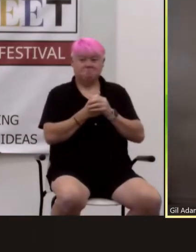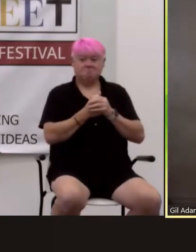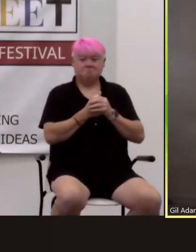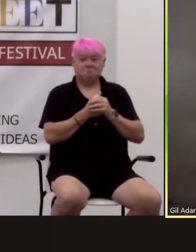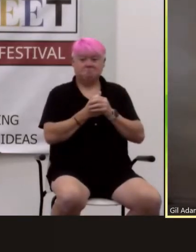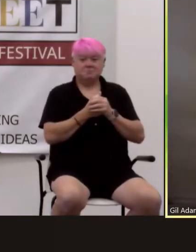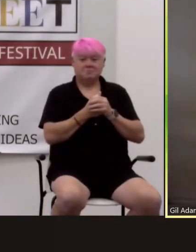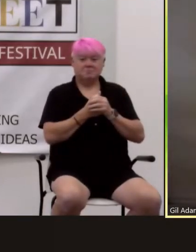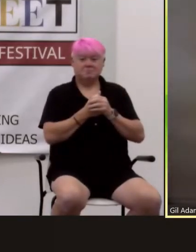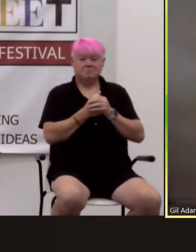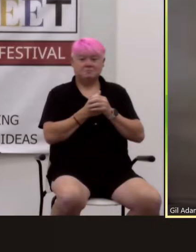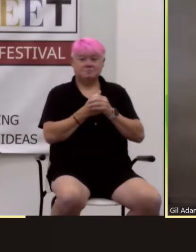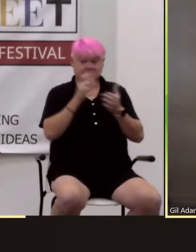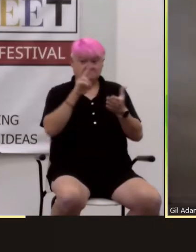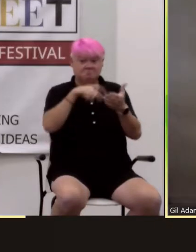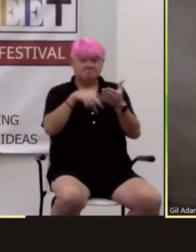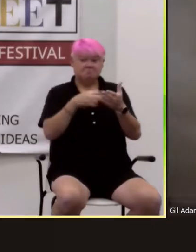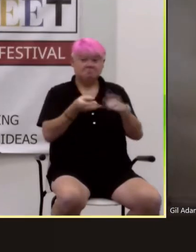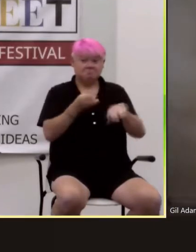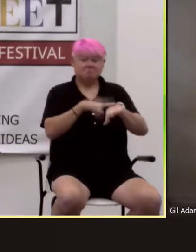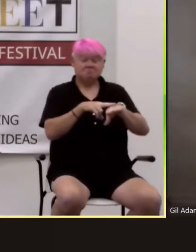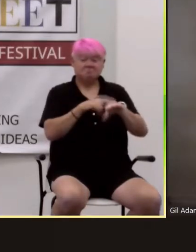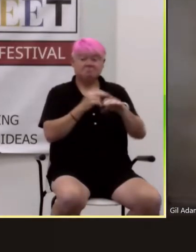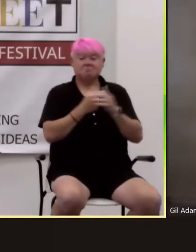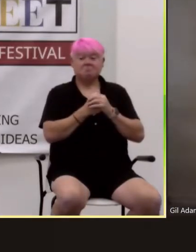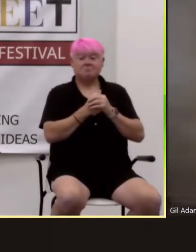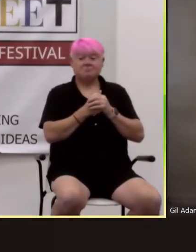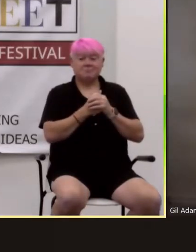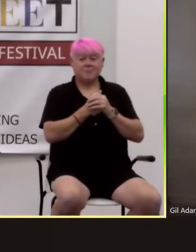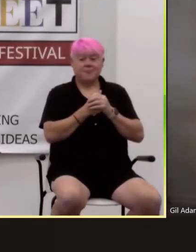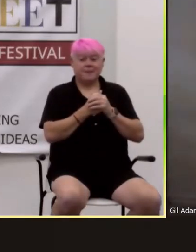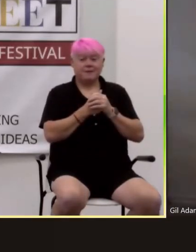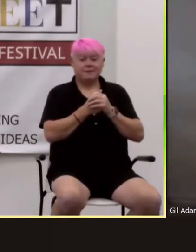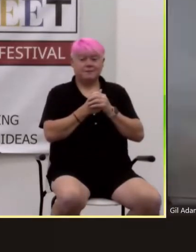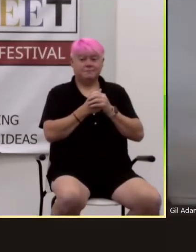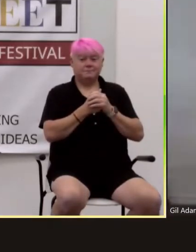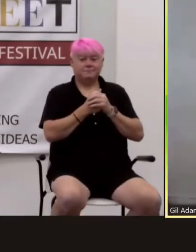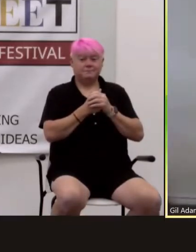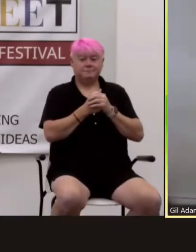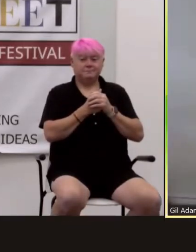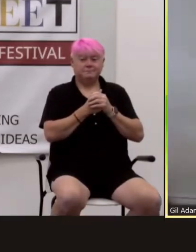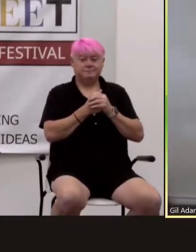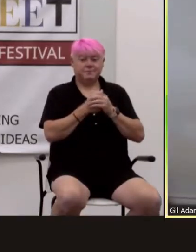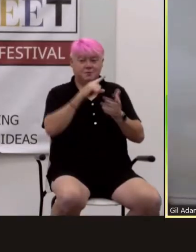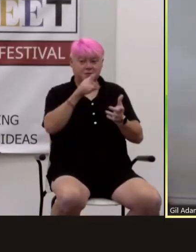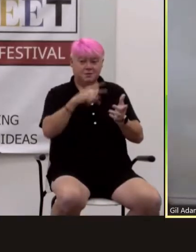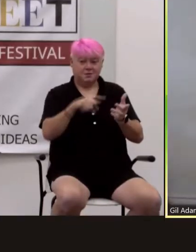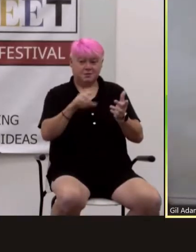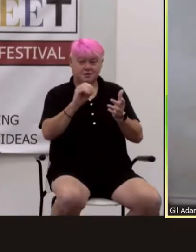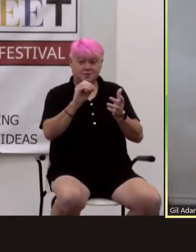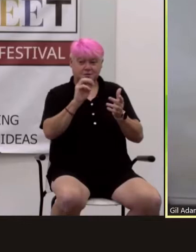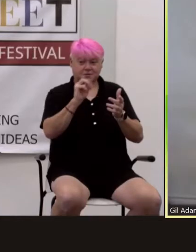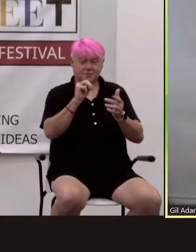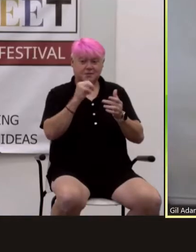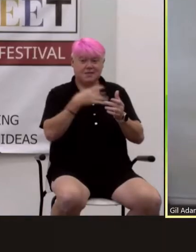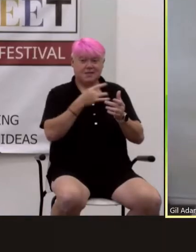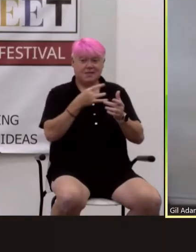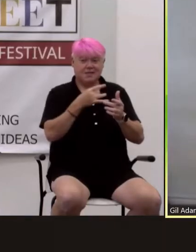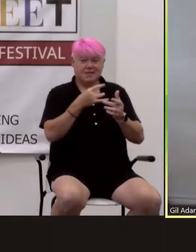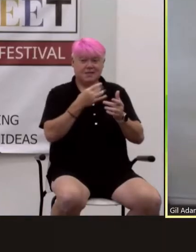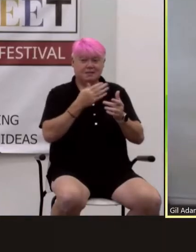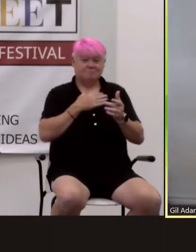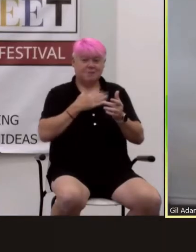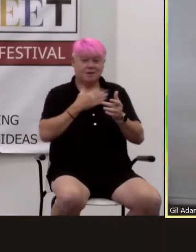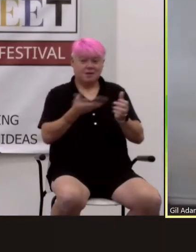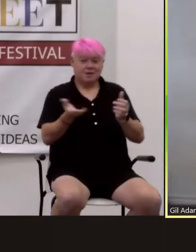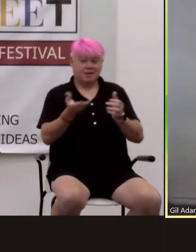Is it reading normally for you? Because it is. It's just fine. You know what Zoom is like. My thing is reversed, so it looks backward